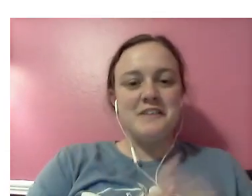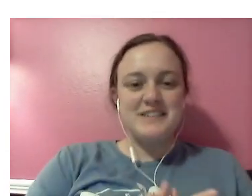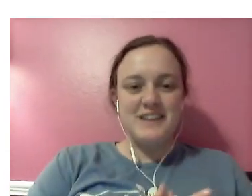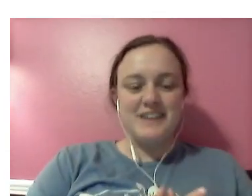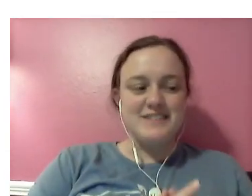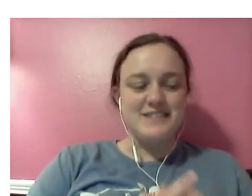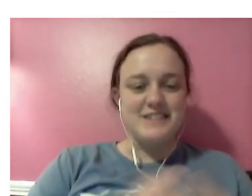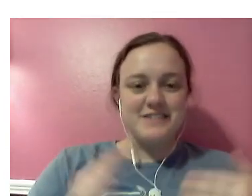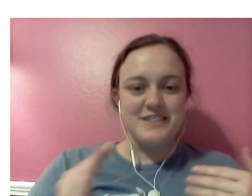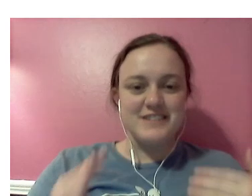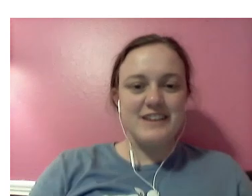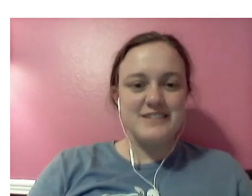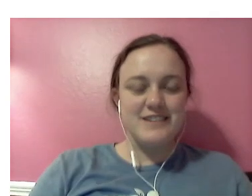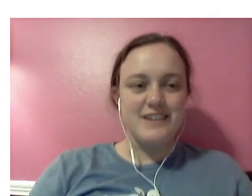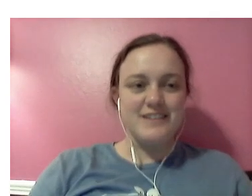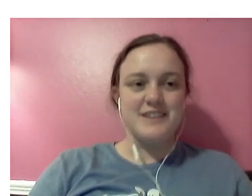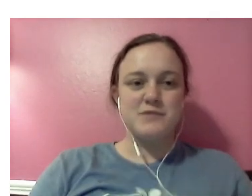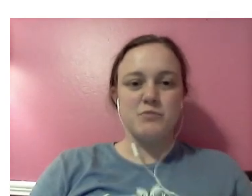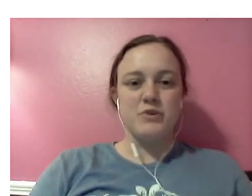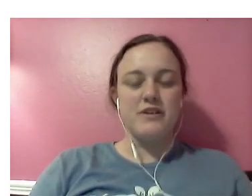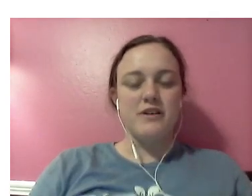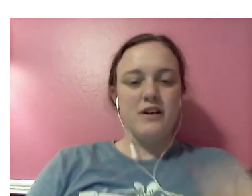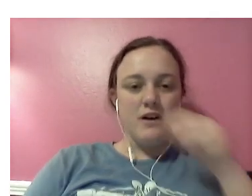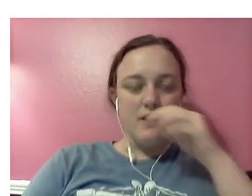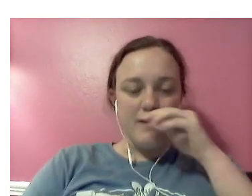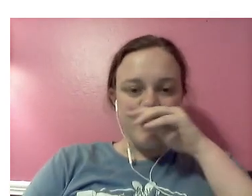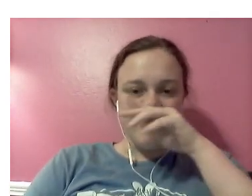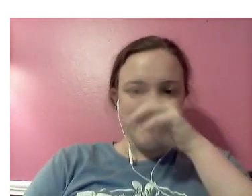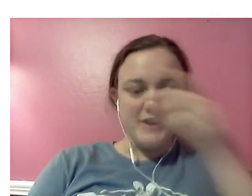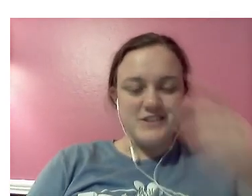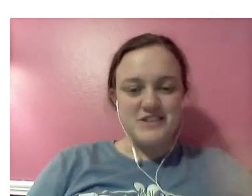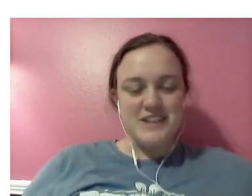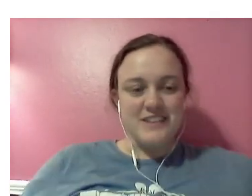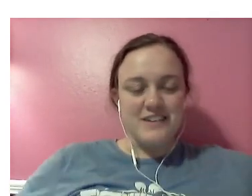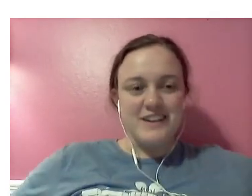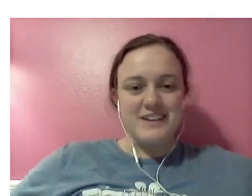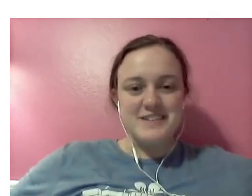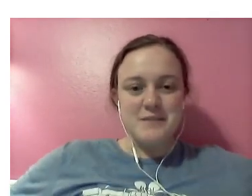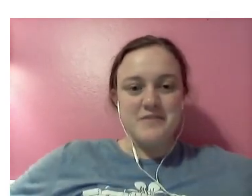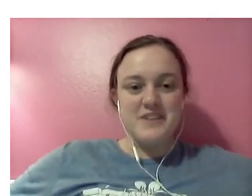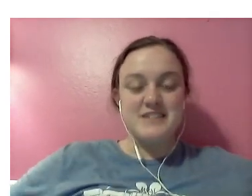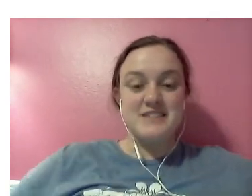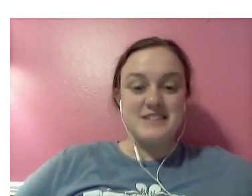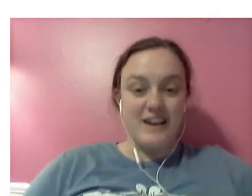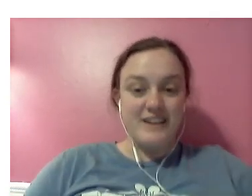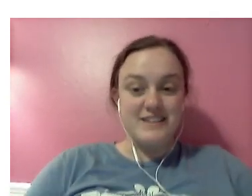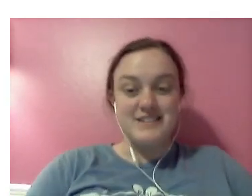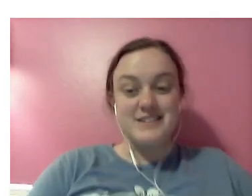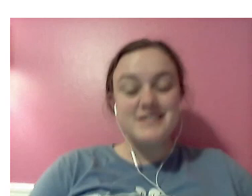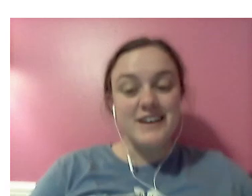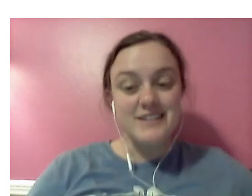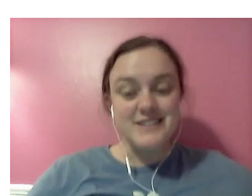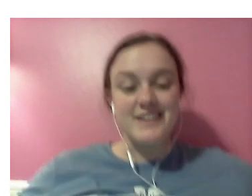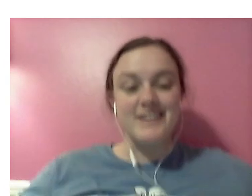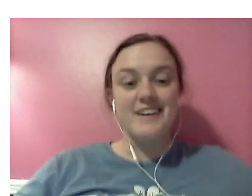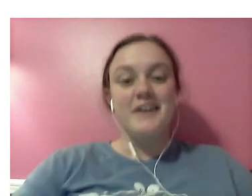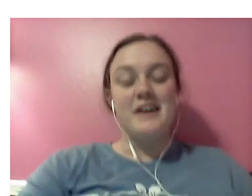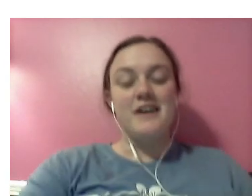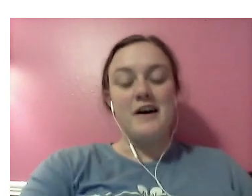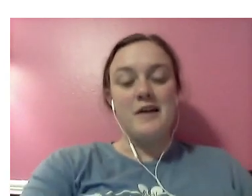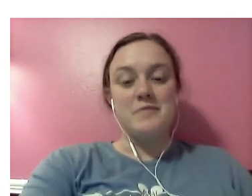so excited to teach you this lesson. I think it's pretty interesting learning some of these signs and